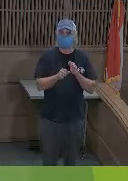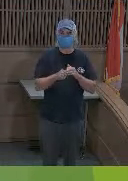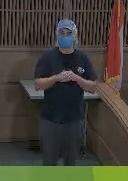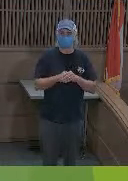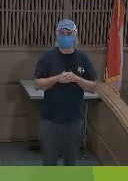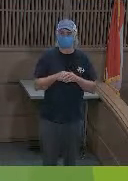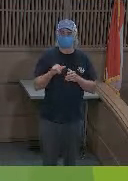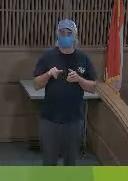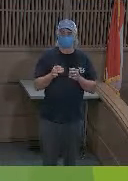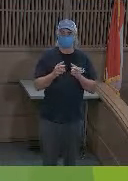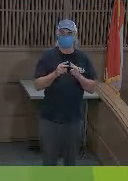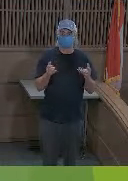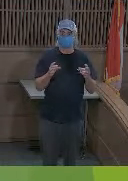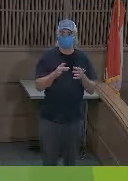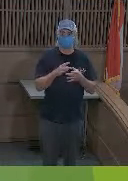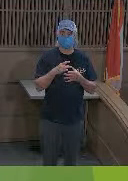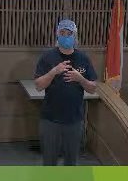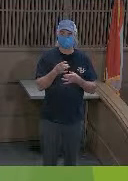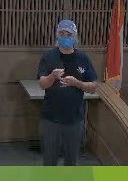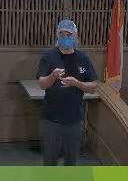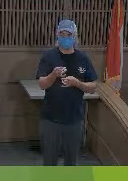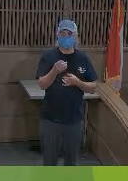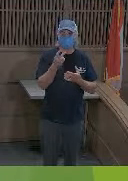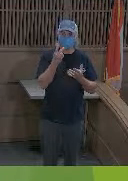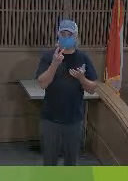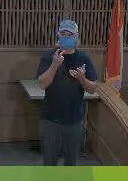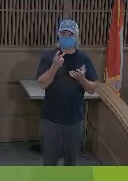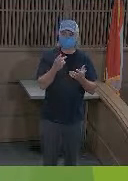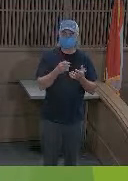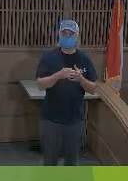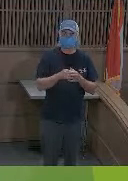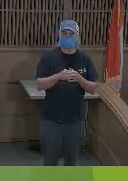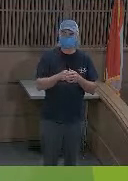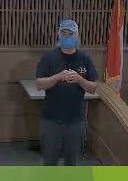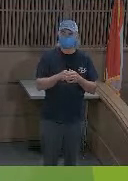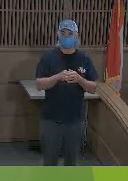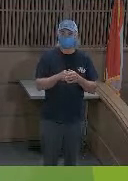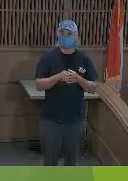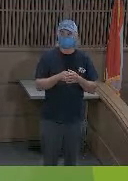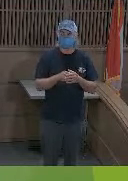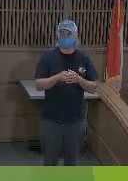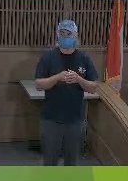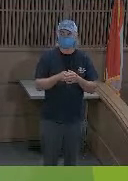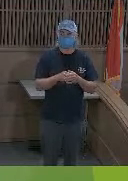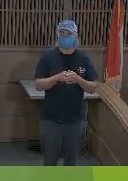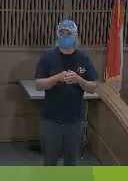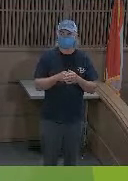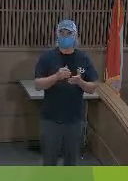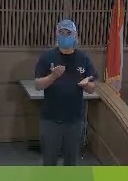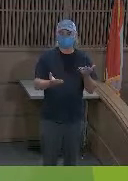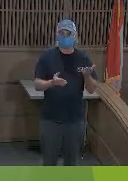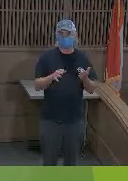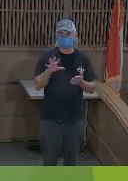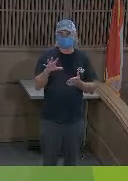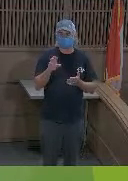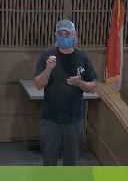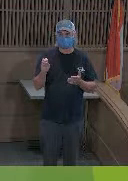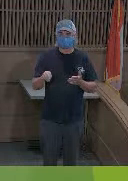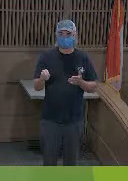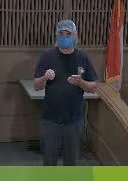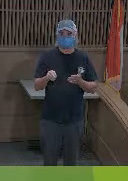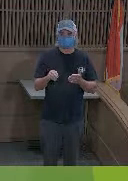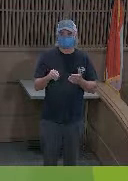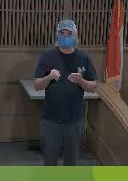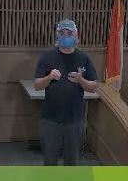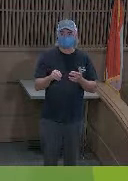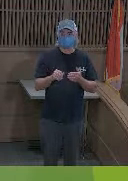It's interesting here, what you want to see is a difference of about 5% between the number